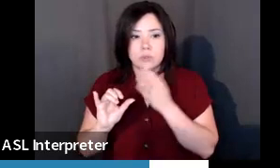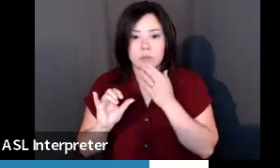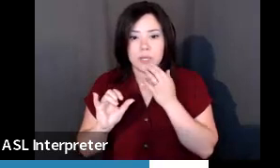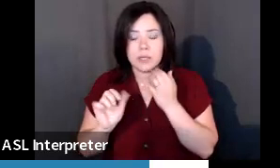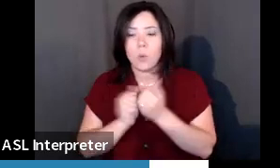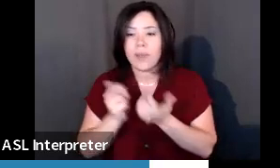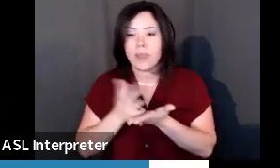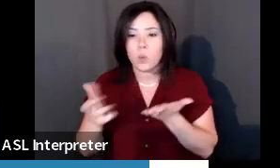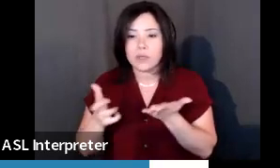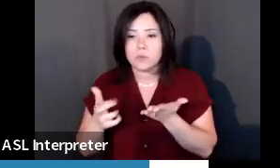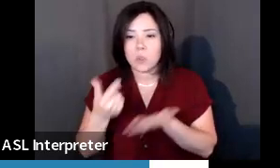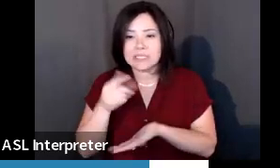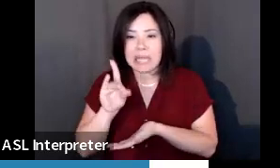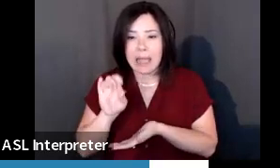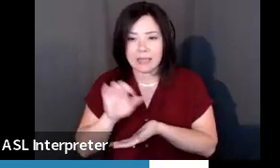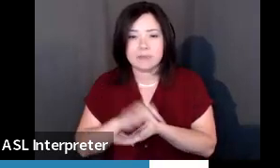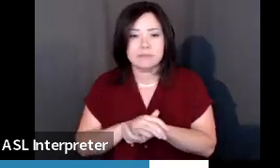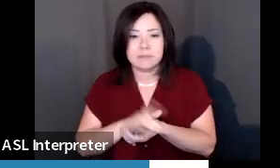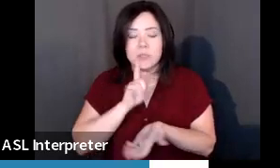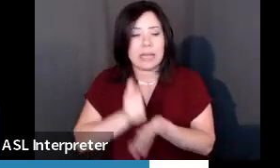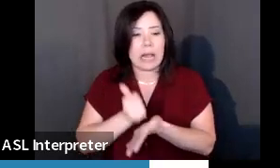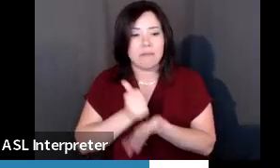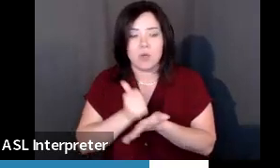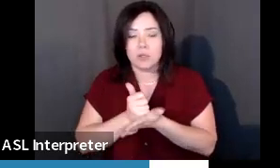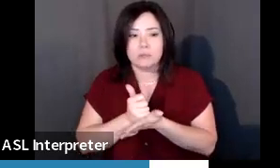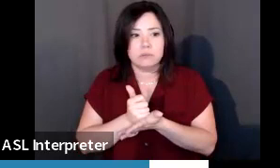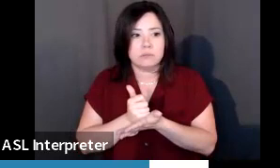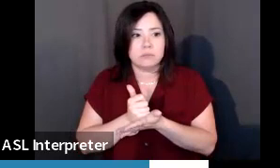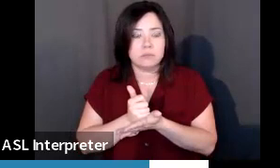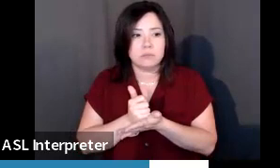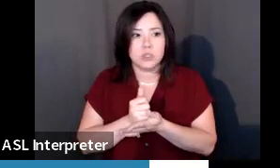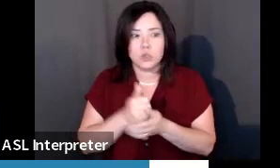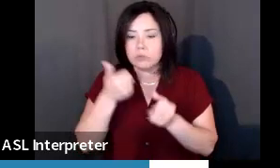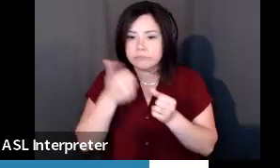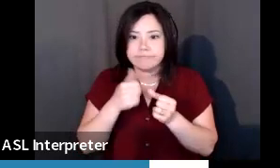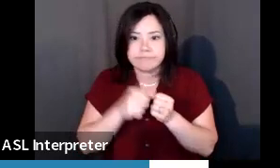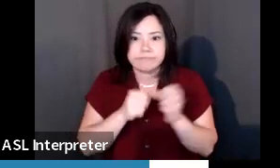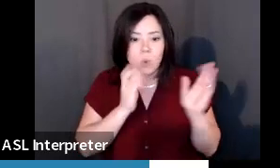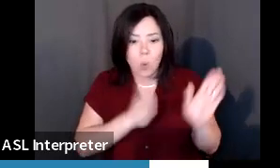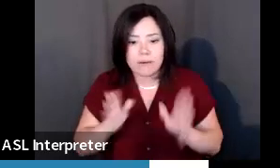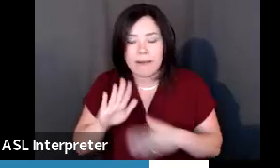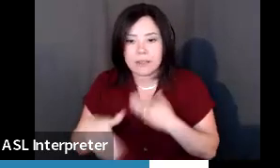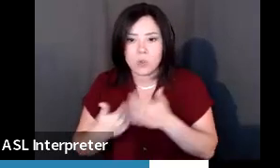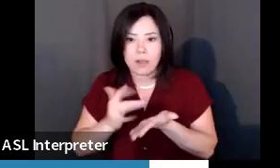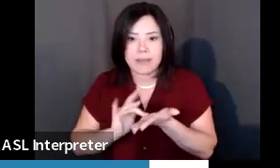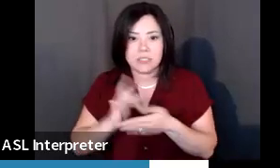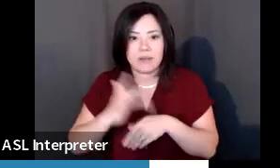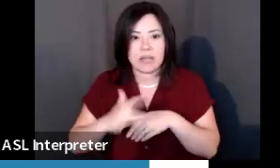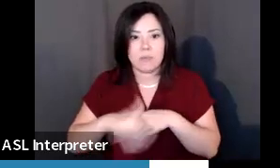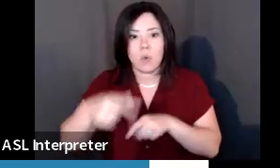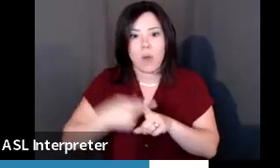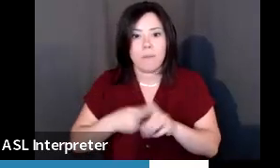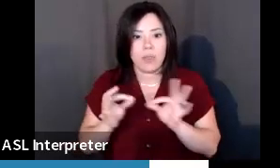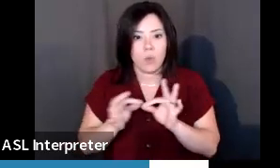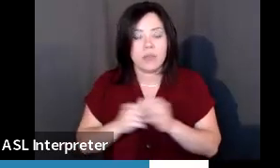resource guide. Super helpful to keep all of your medications organized and available in a 1-month thing. Again, can